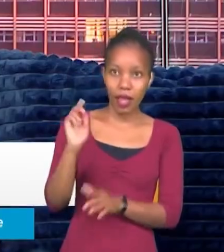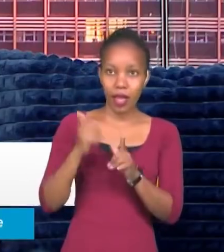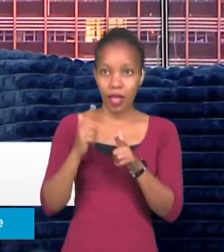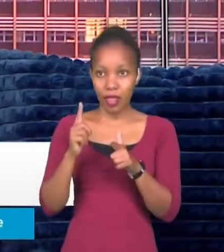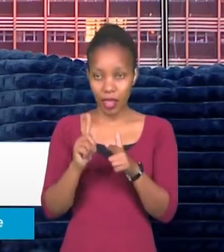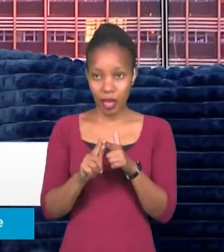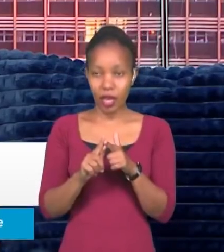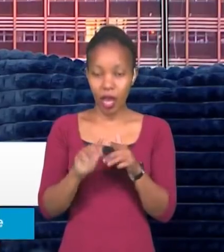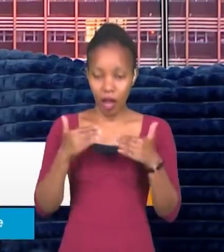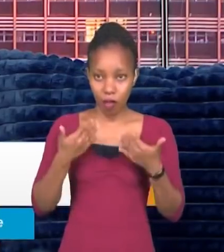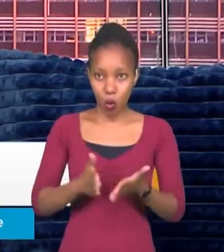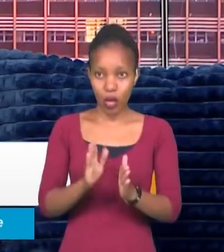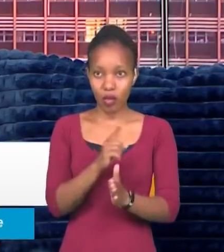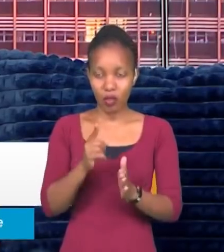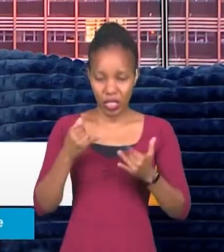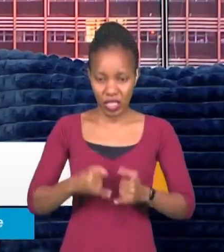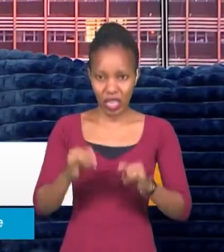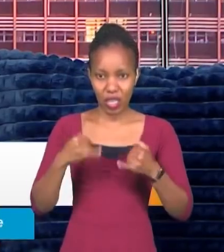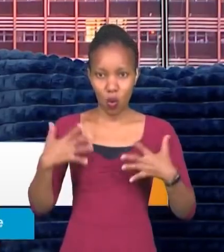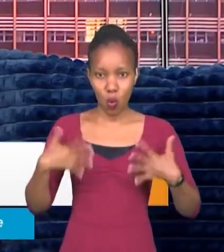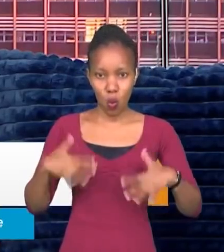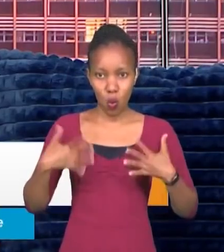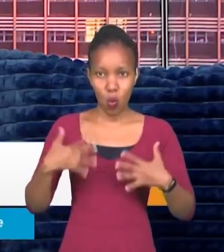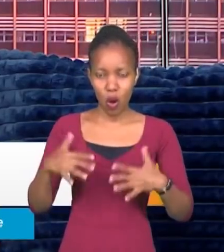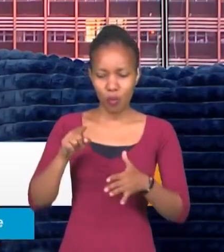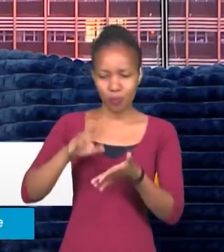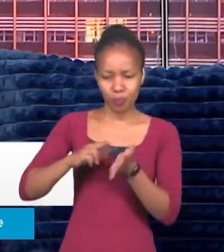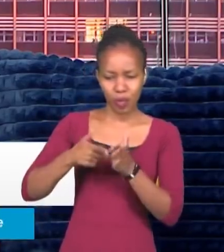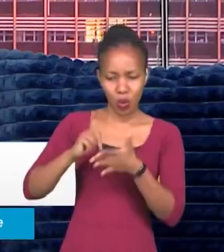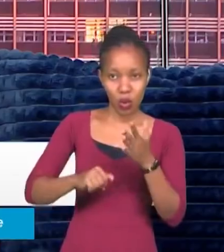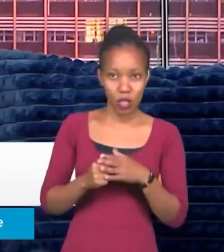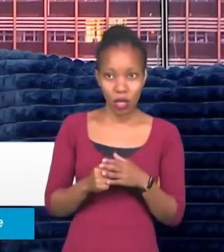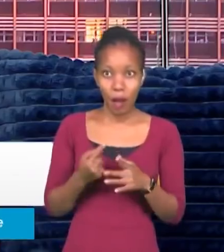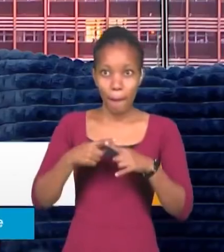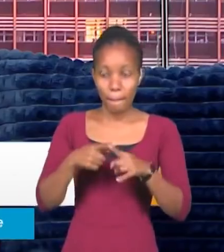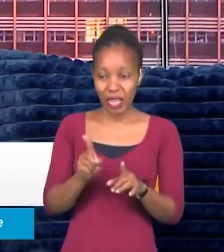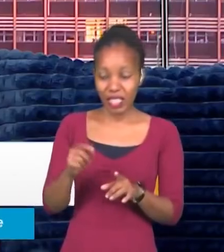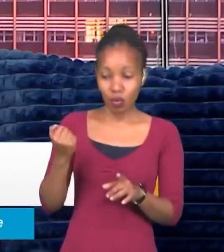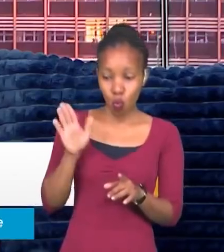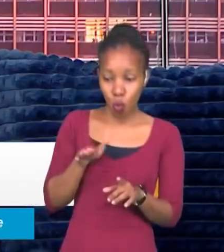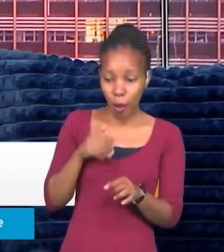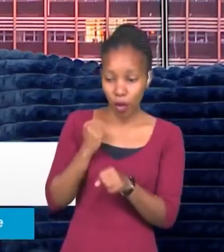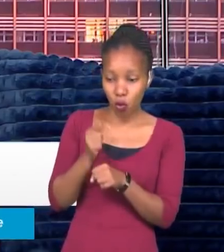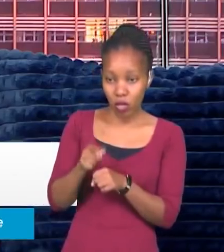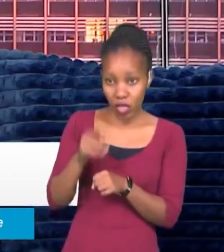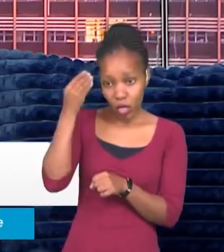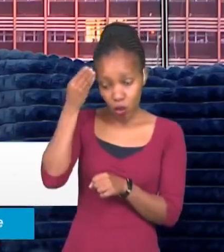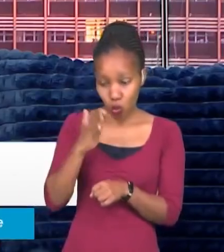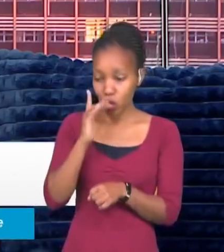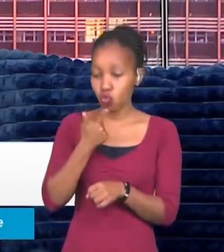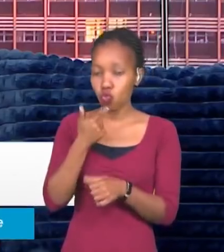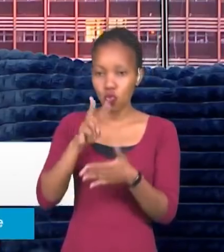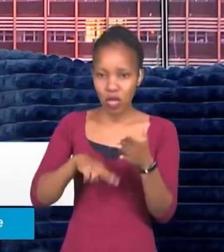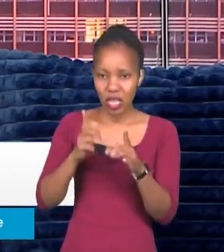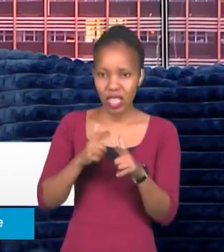the setting in such a way that you're trying to figure out, wow, what is it that she means? But she's doing that because this students who are reading need